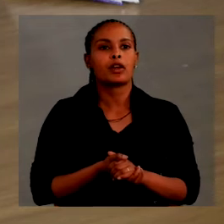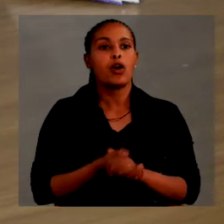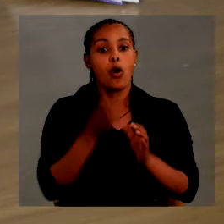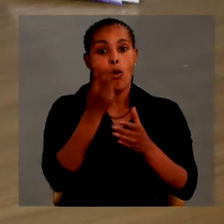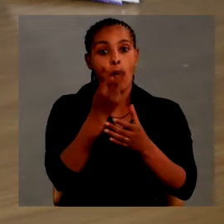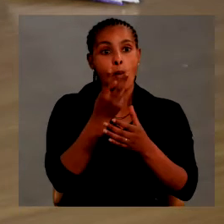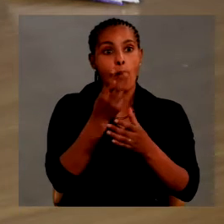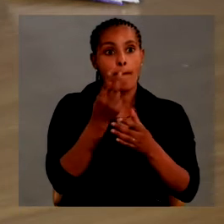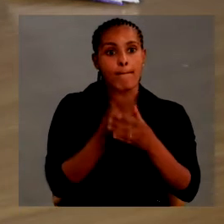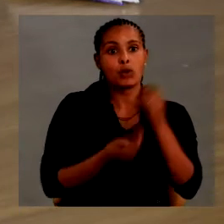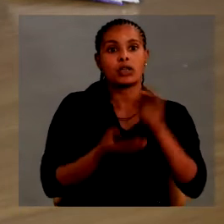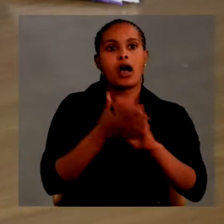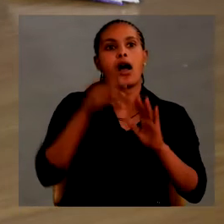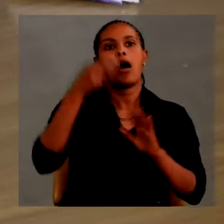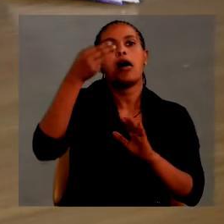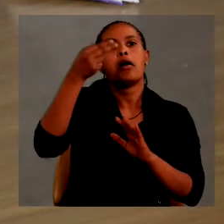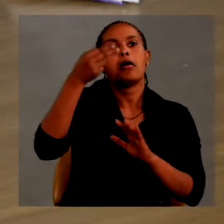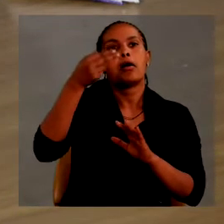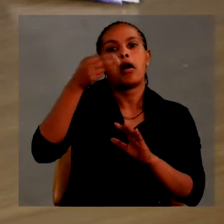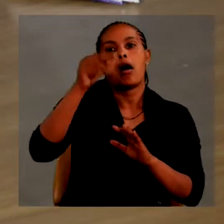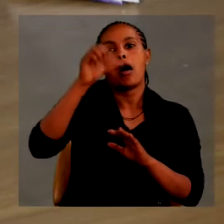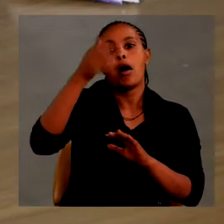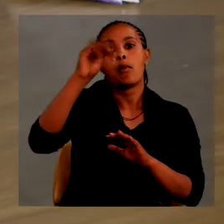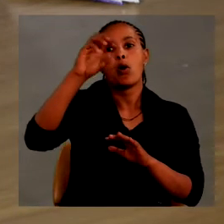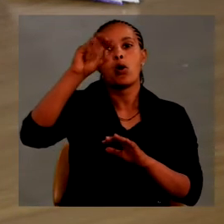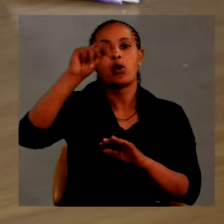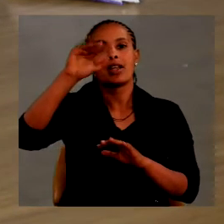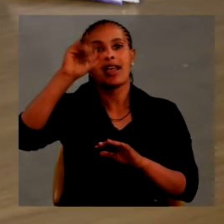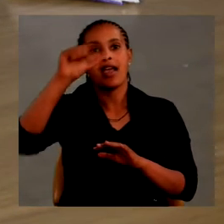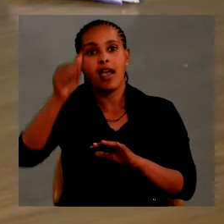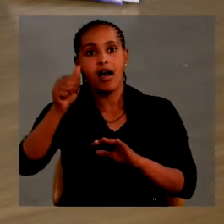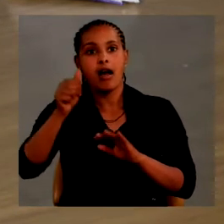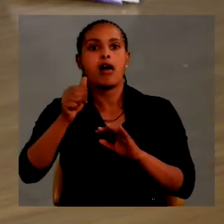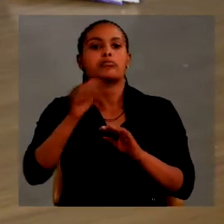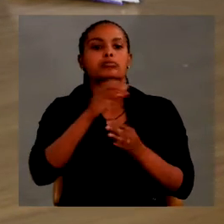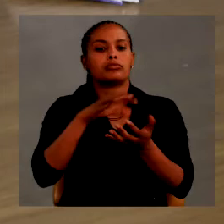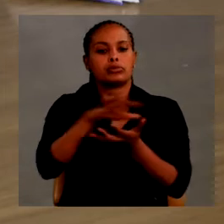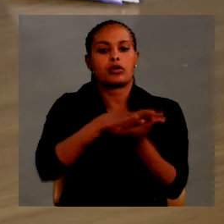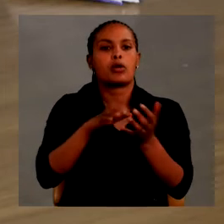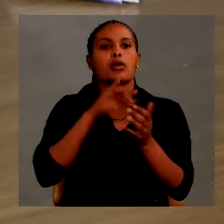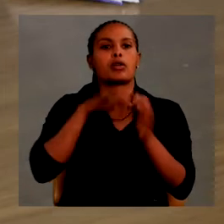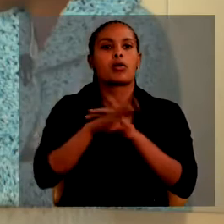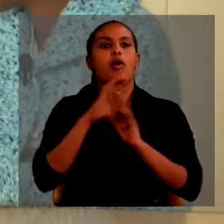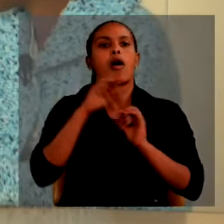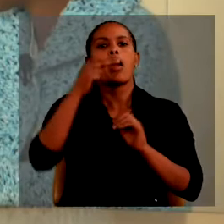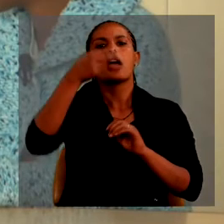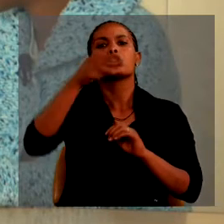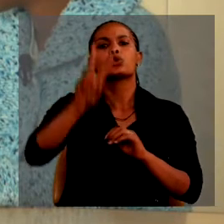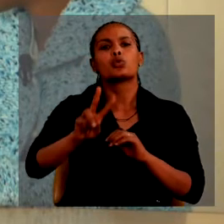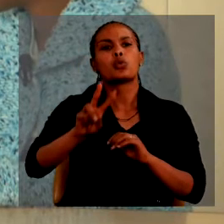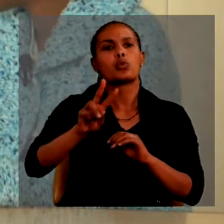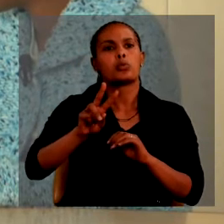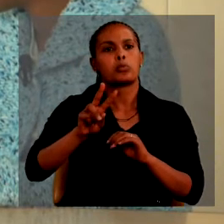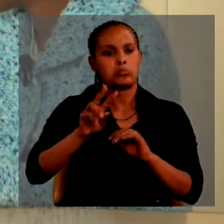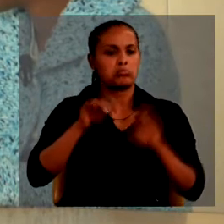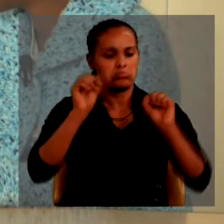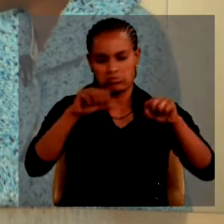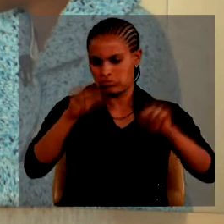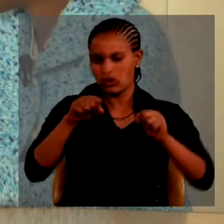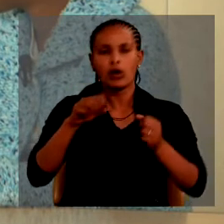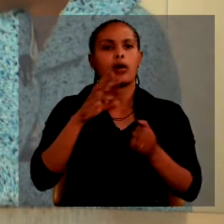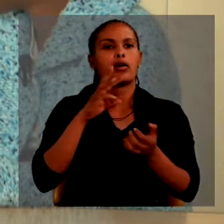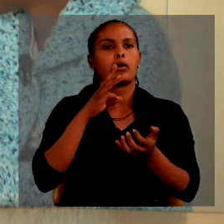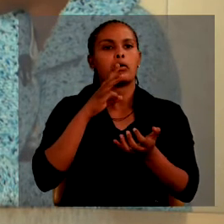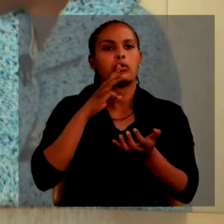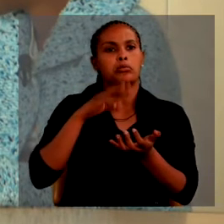Both hydrogen fluoride and ammonia will dissolve in water. How about H2? Yes, it dissolves